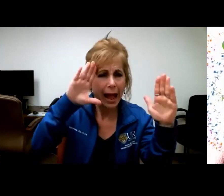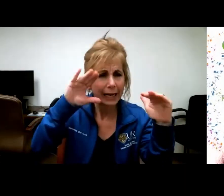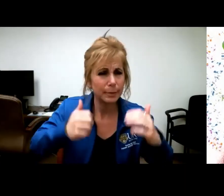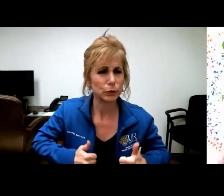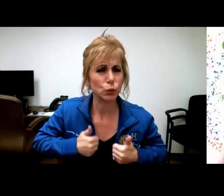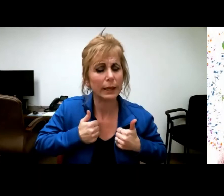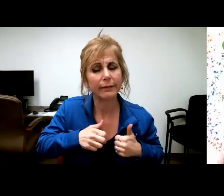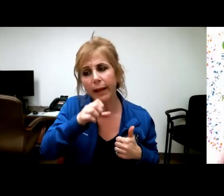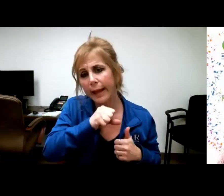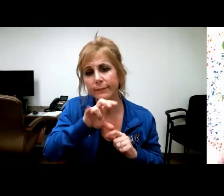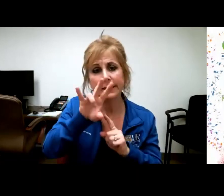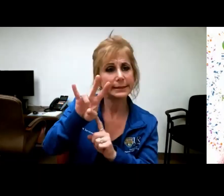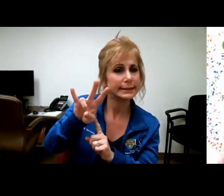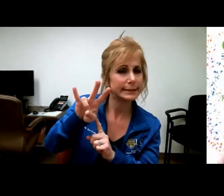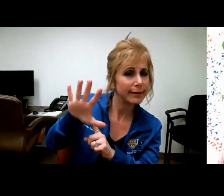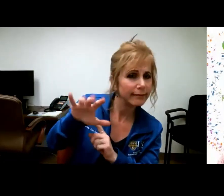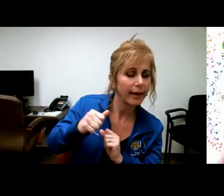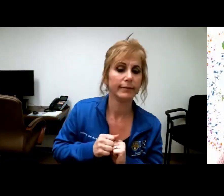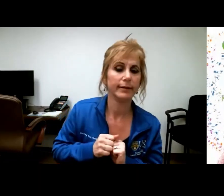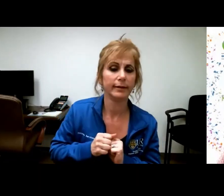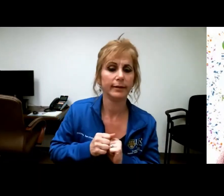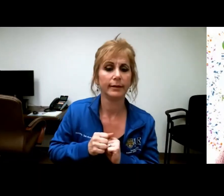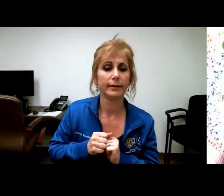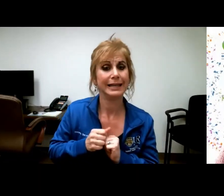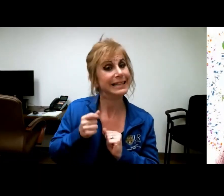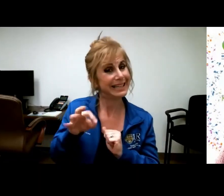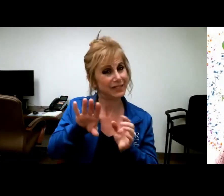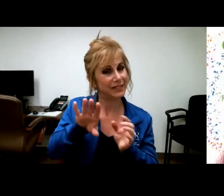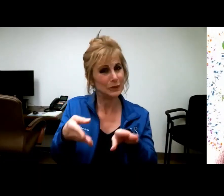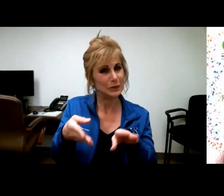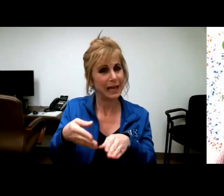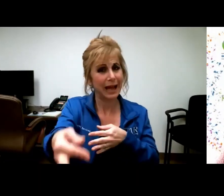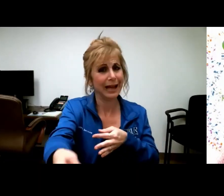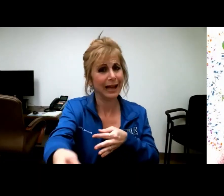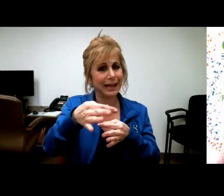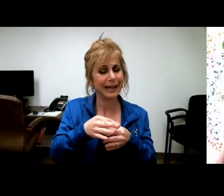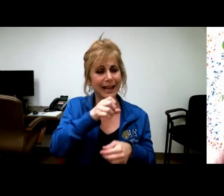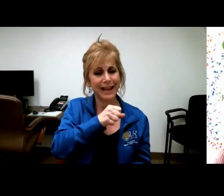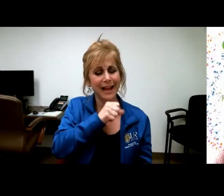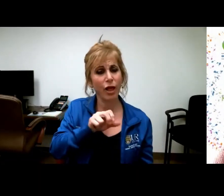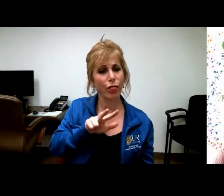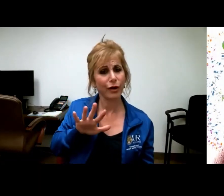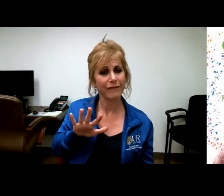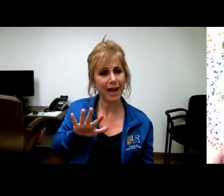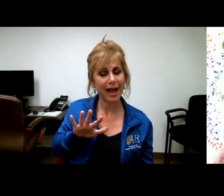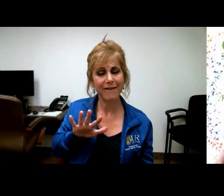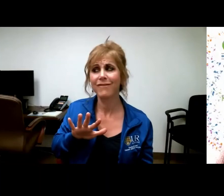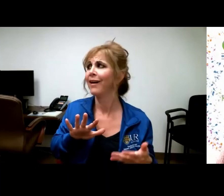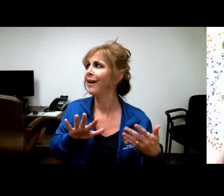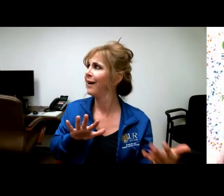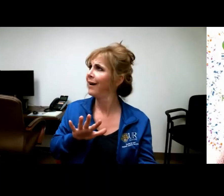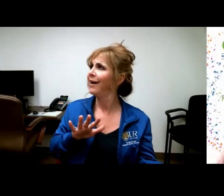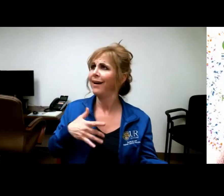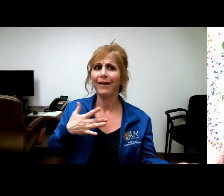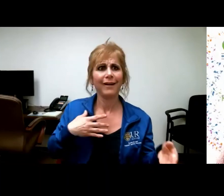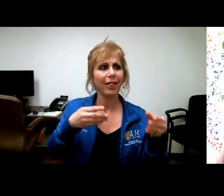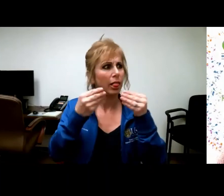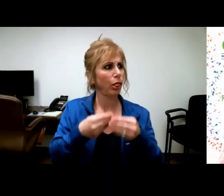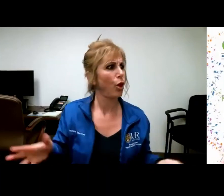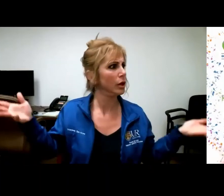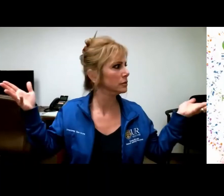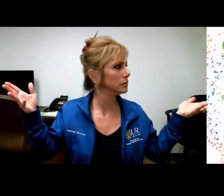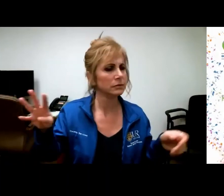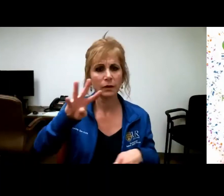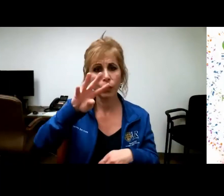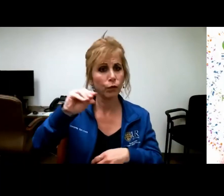age 35, you have 40 years of potential life loss. If you die at age 75, then you have 0.